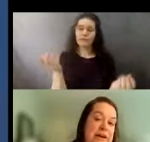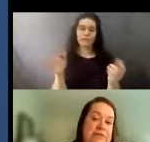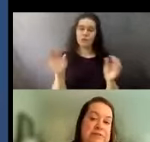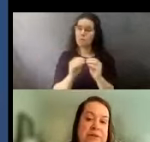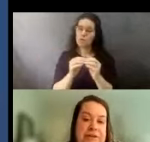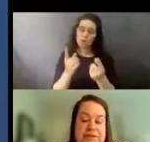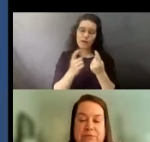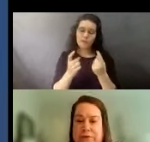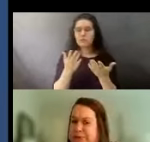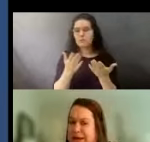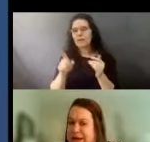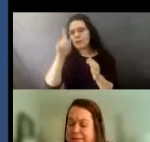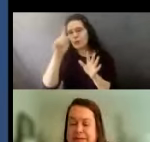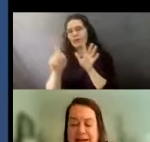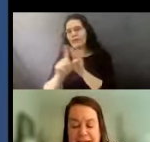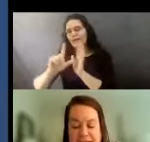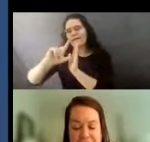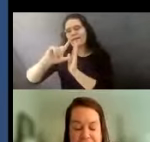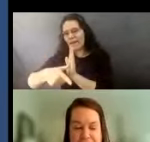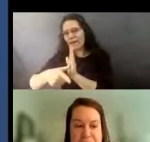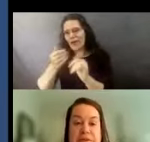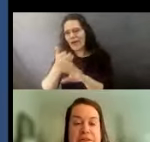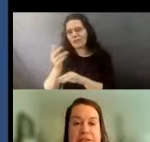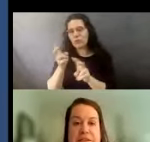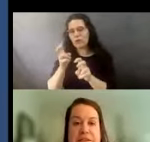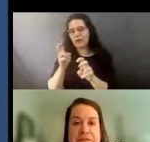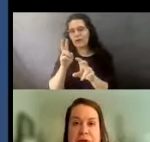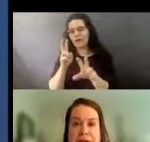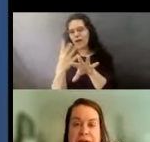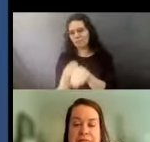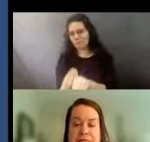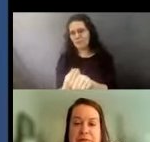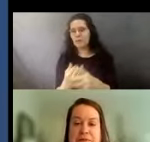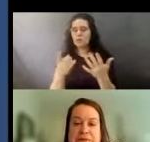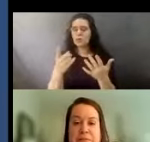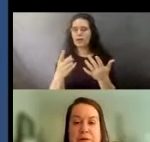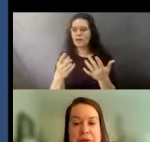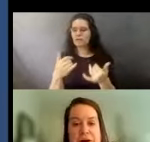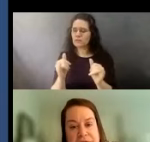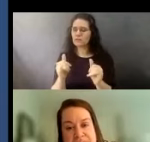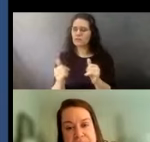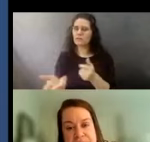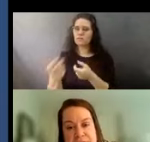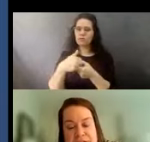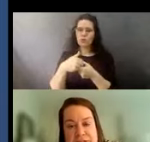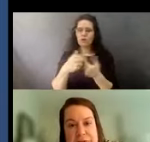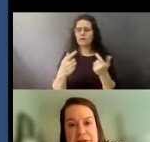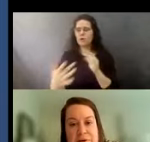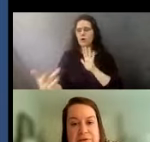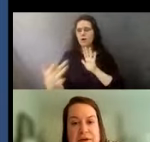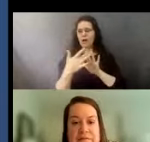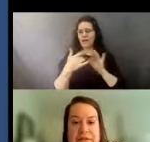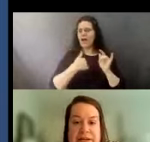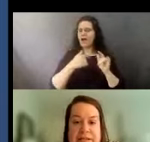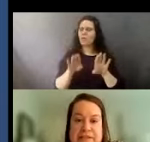questions after we quote unquote hang up today, you can consider joining me for some open office hours sessions that I'm going to